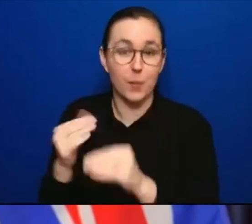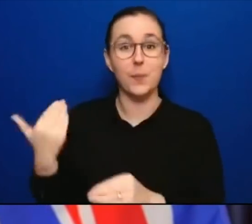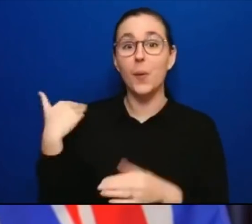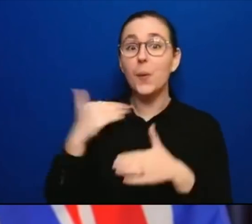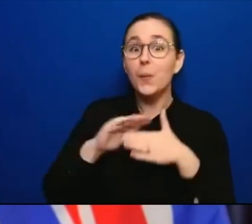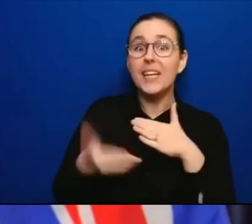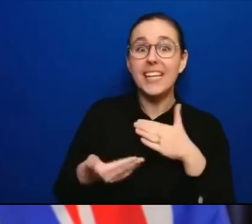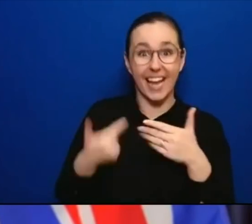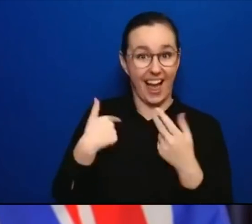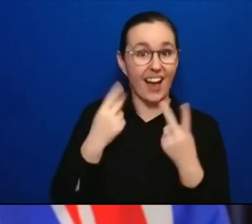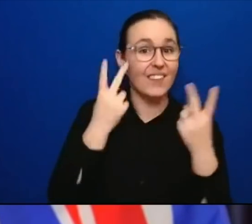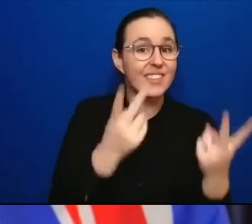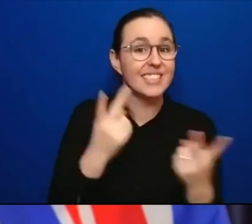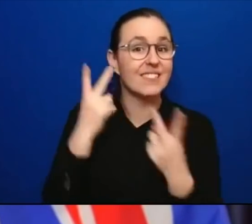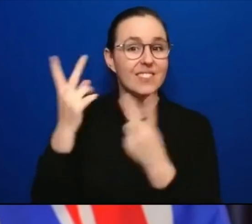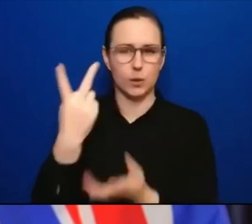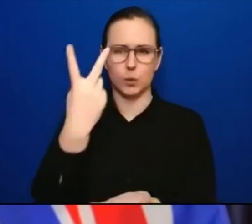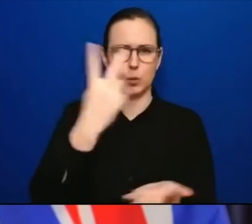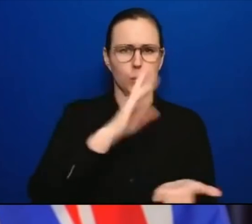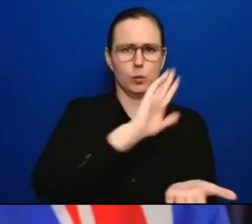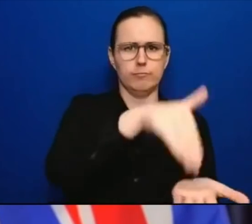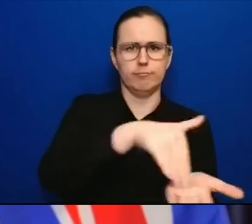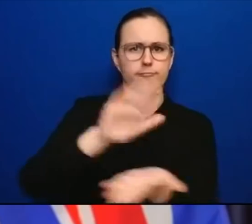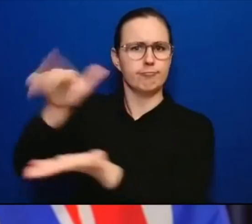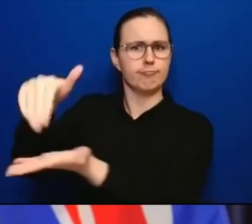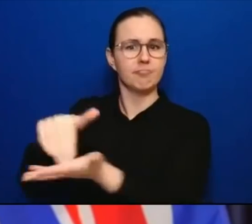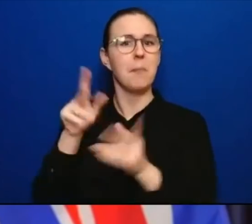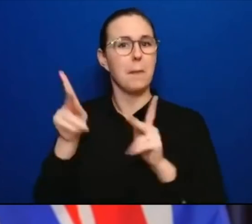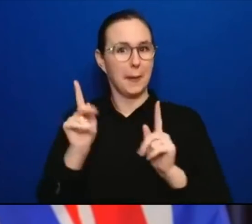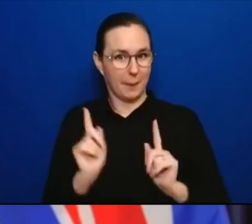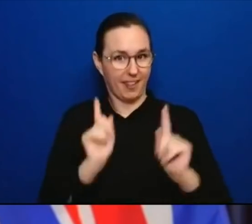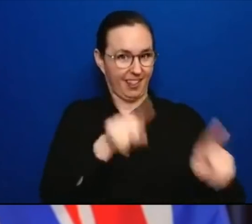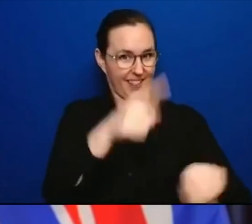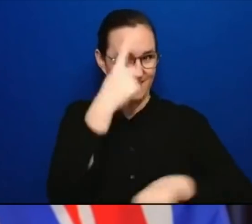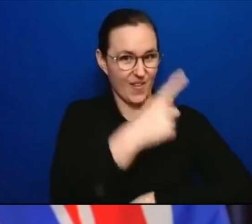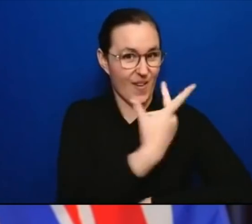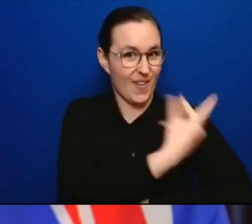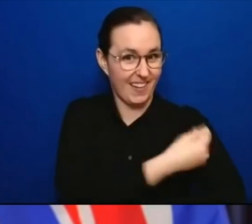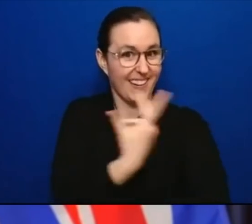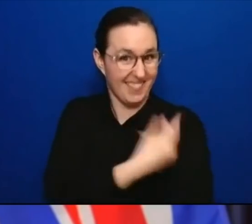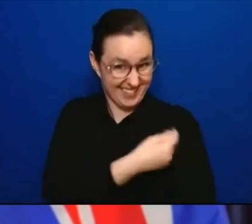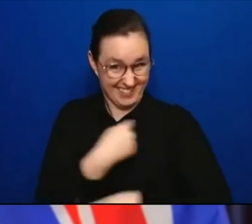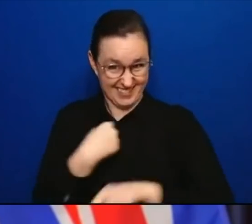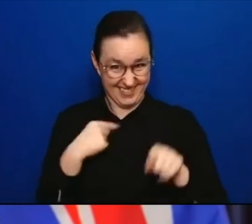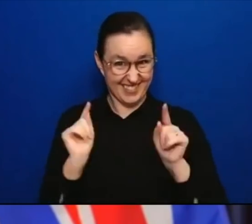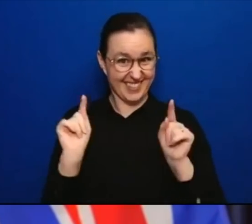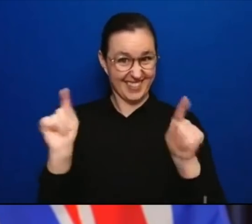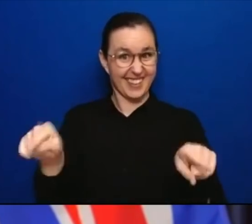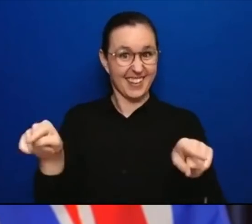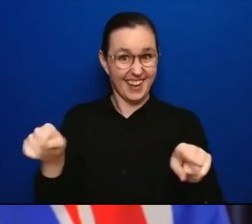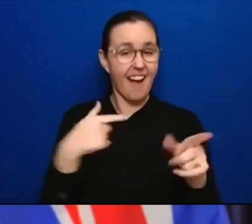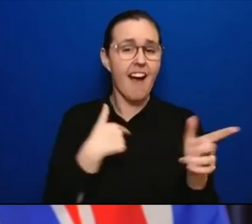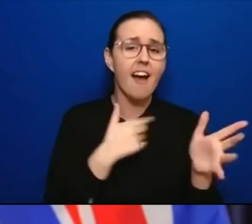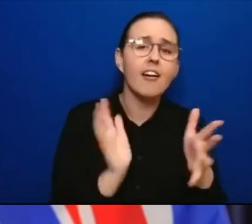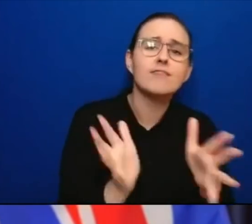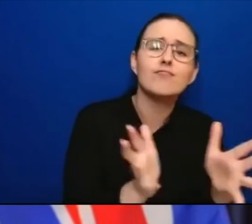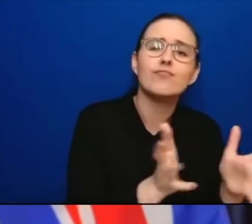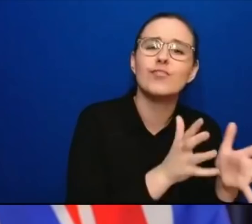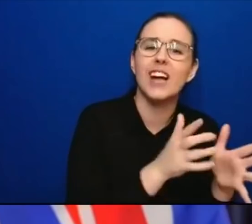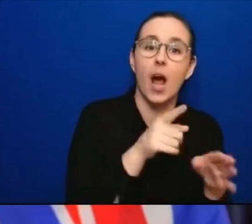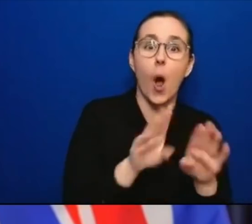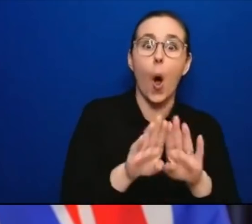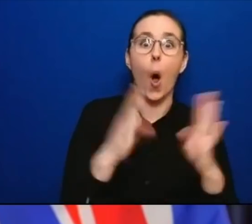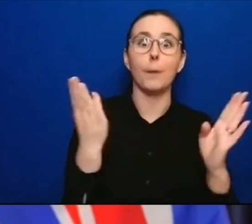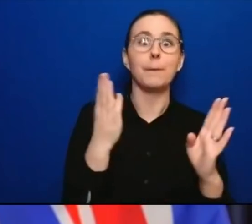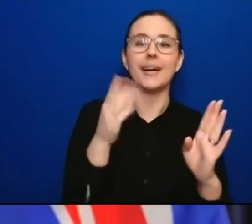this weekend to visit two vaccination centers over a couple of days and talk in advance before the